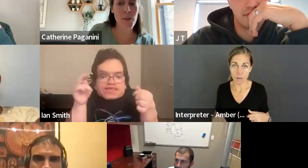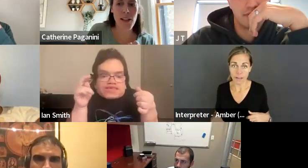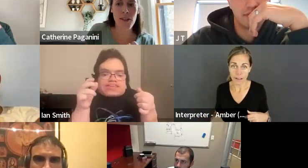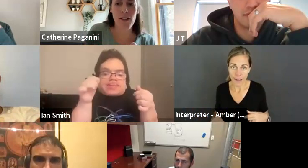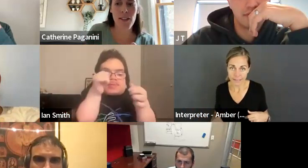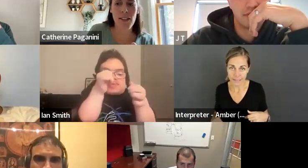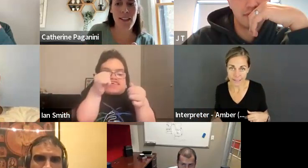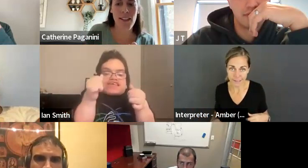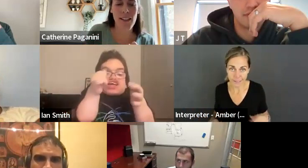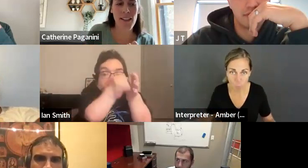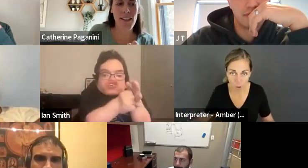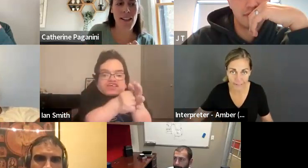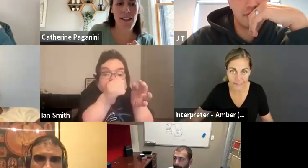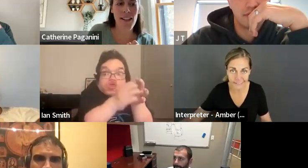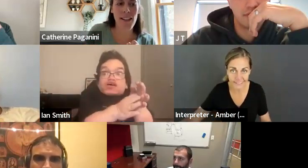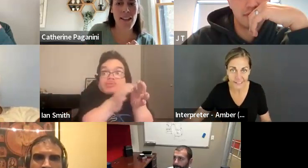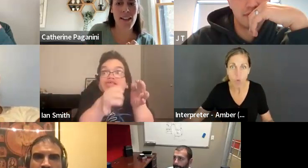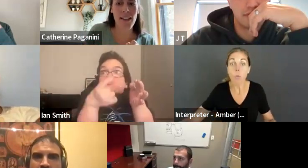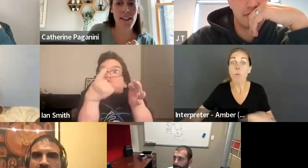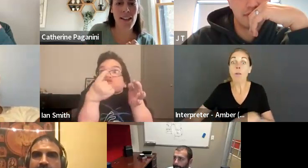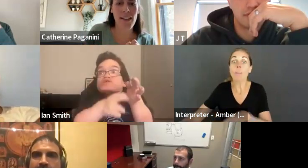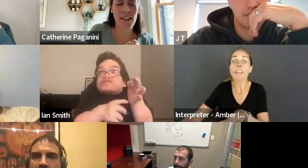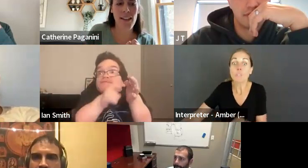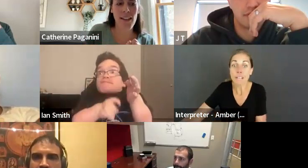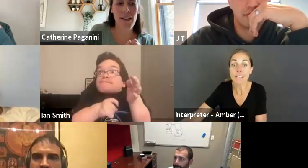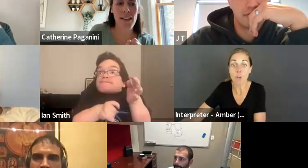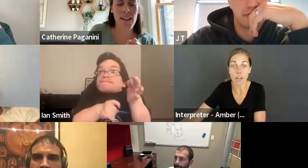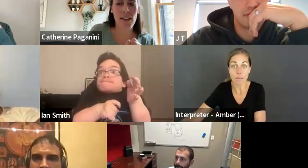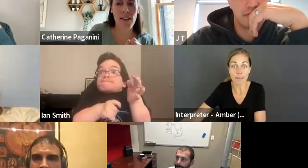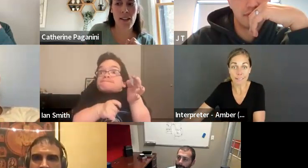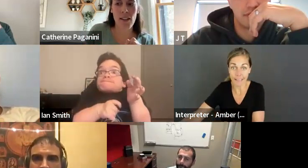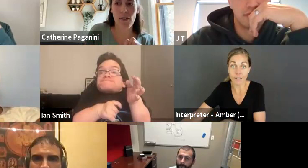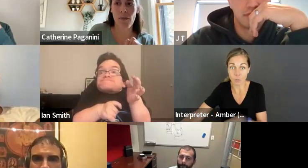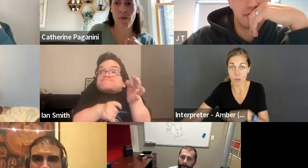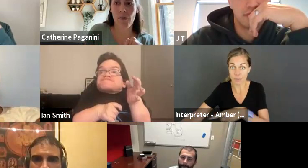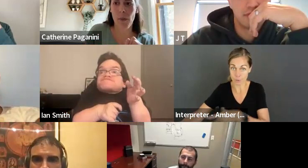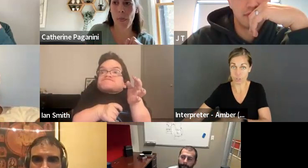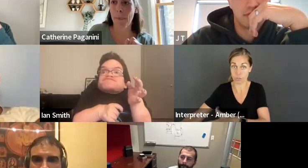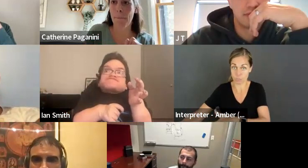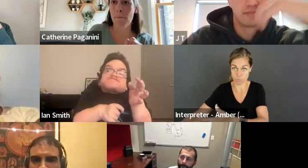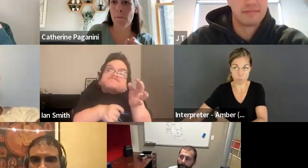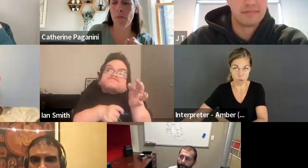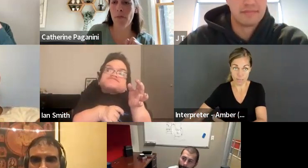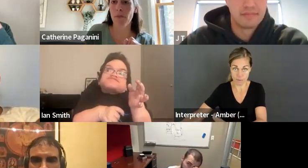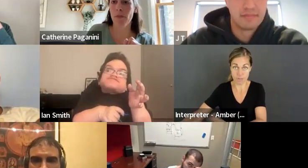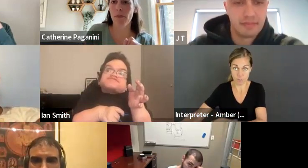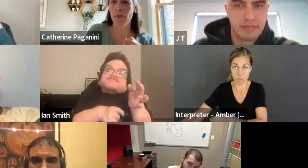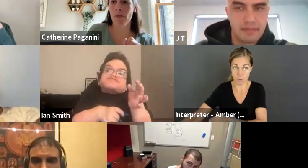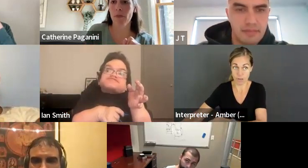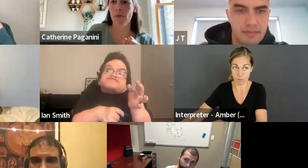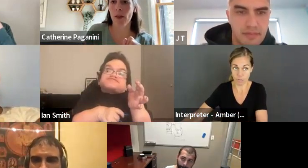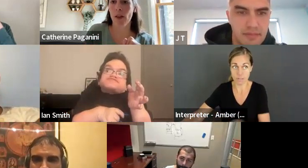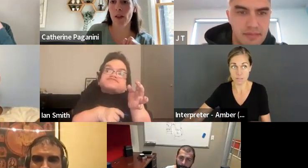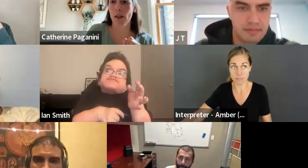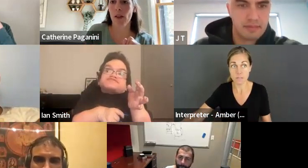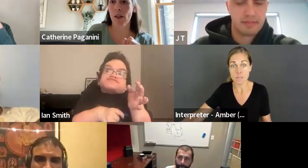But now they're Okay. without. I So see there's the these, one. I shared this. Well, the one with agenda document, that's the one that you're talking about. That's one you're